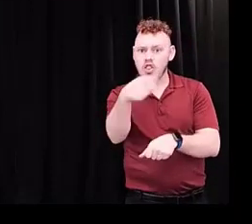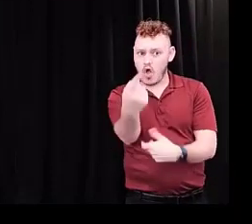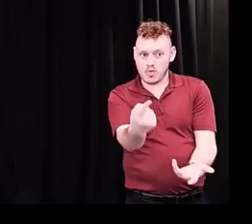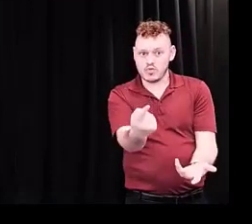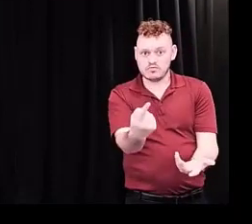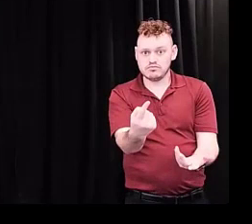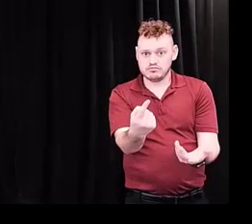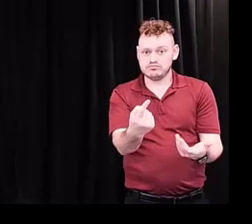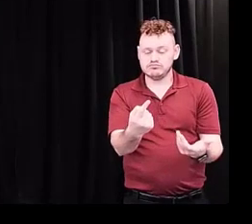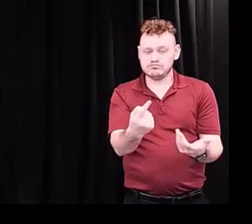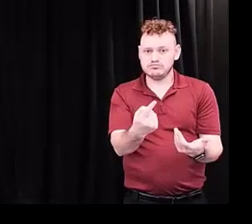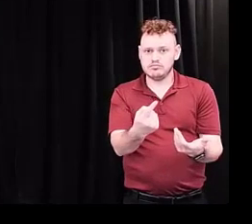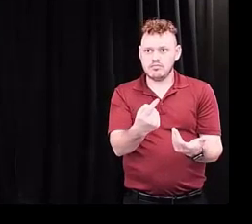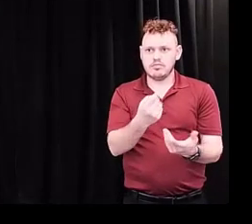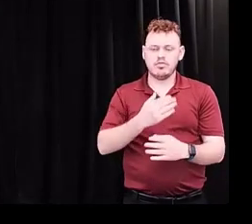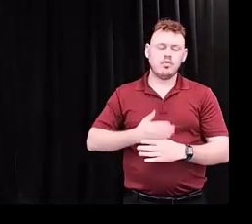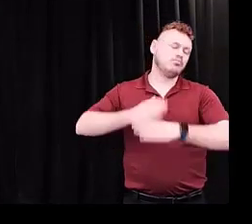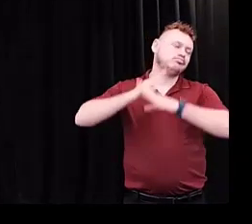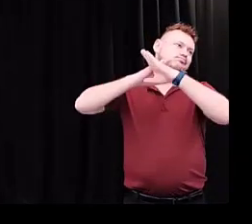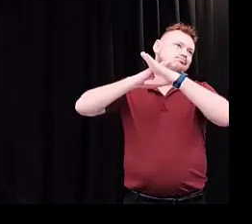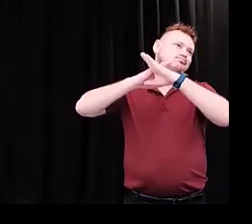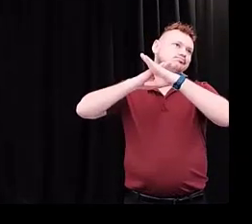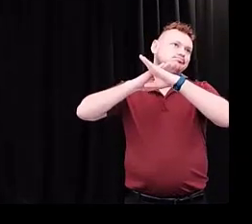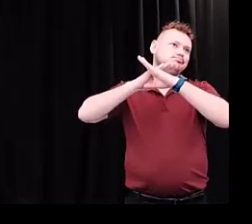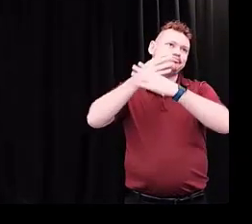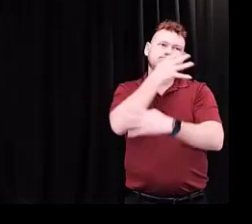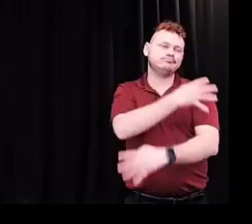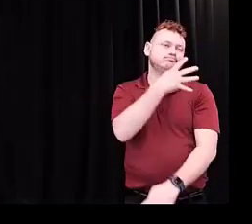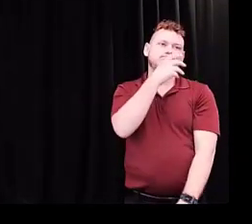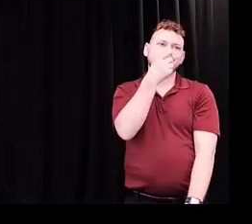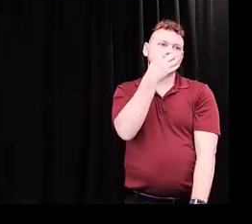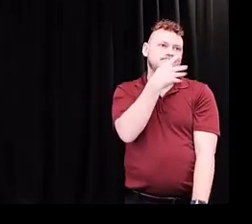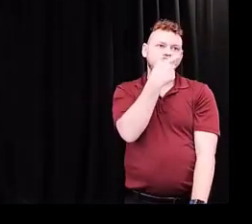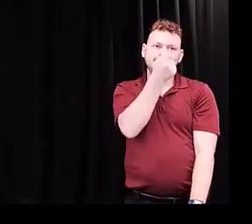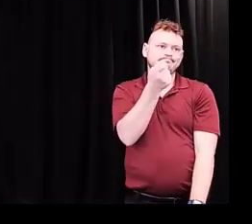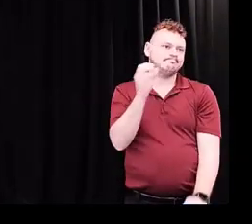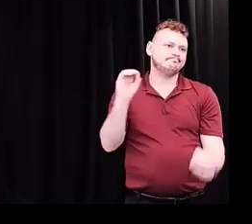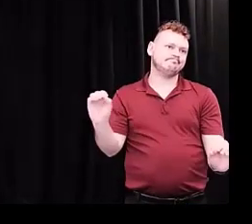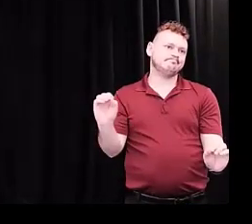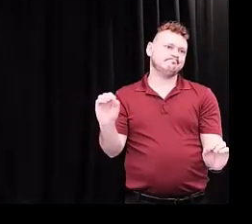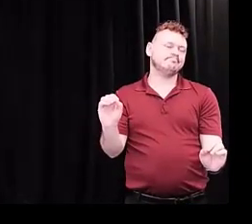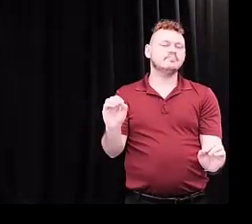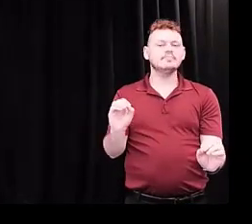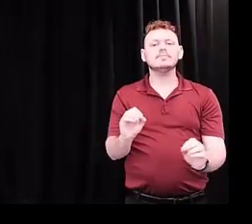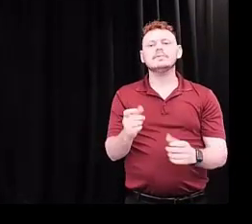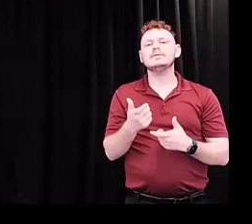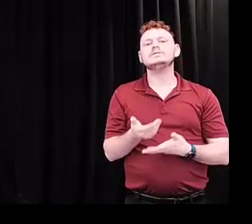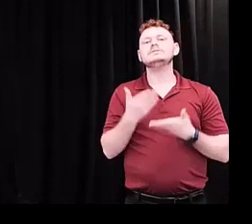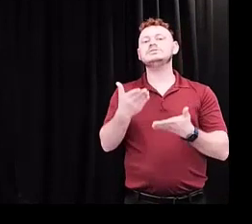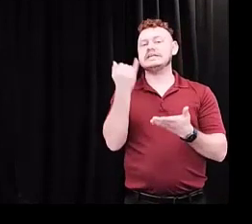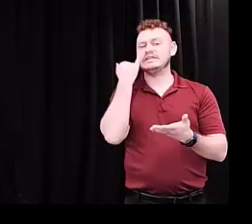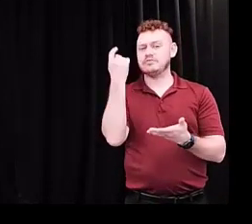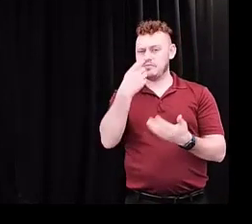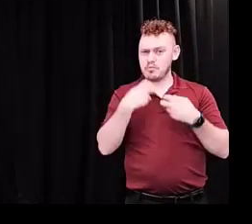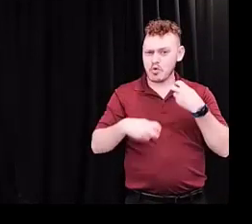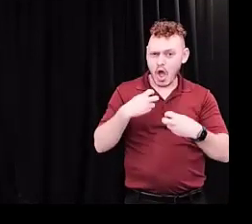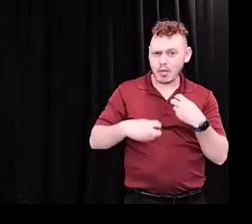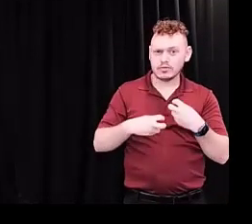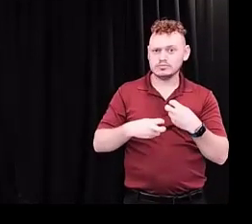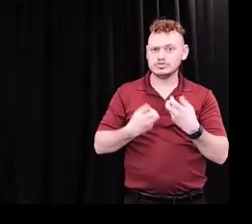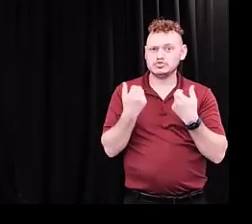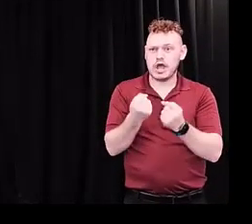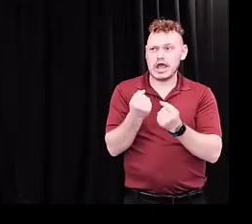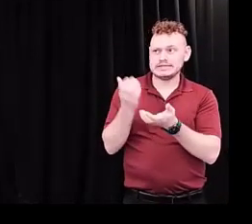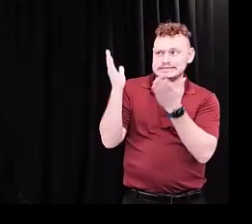right, the wall goes up and they just don't understand. So I would suggest to anyone who's having problems getting buy-in from their